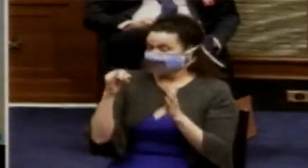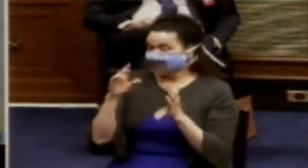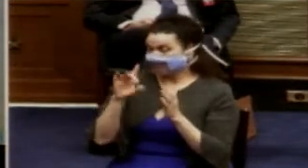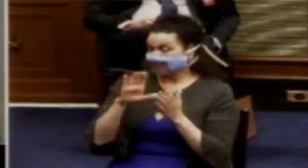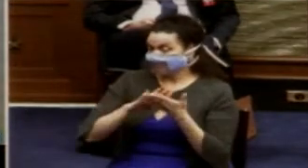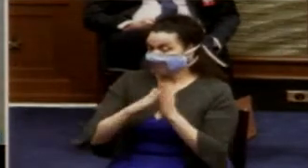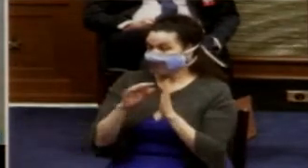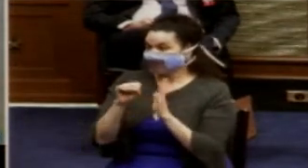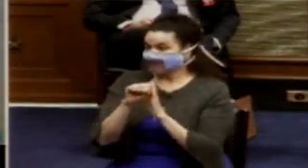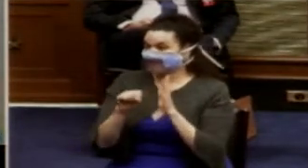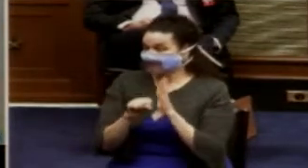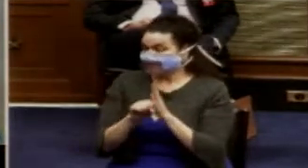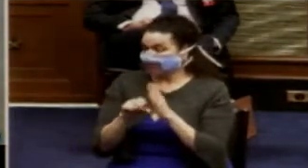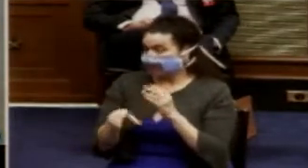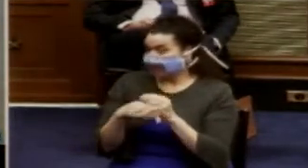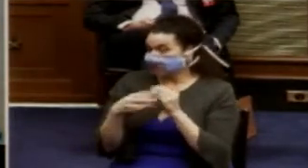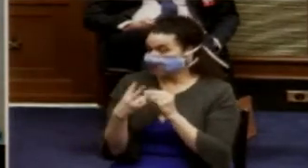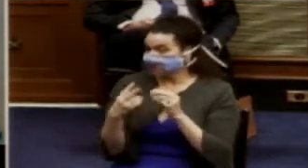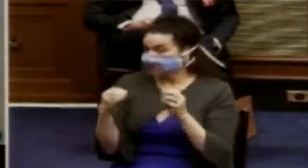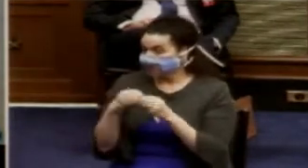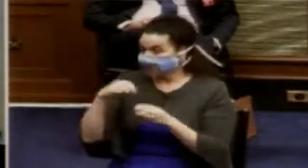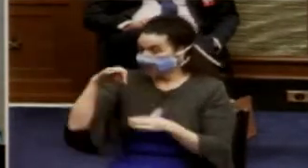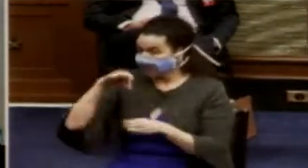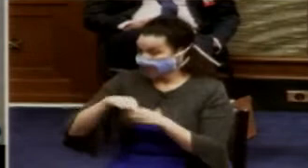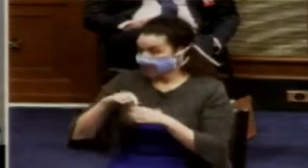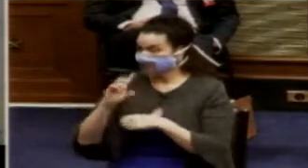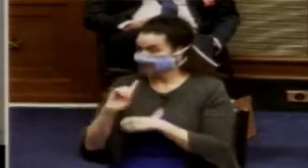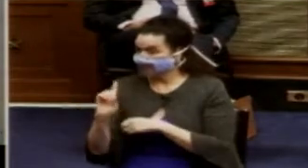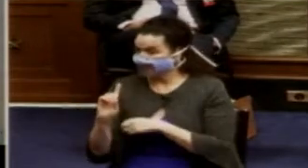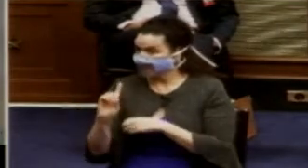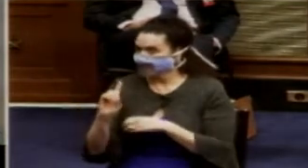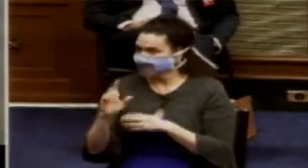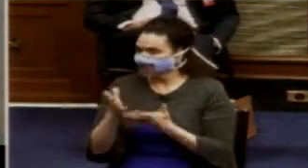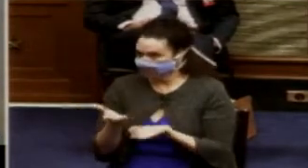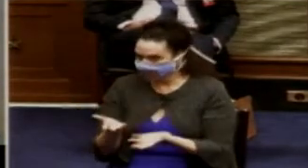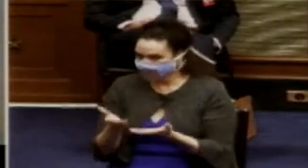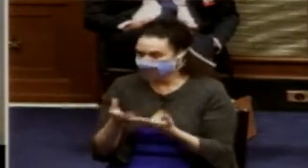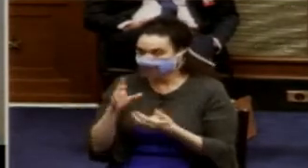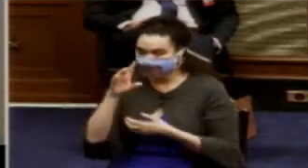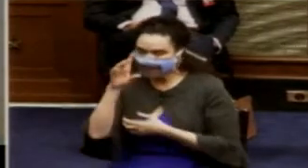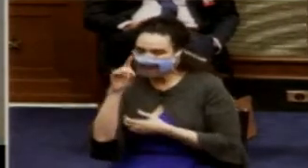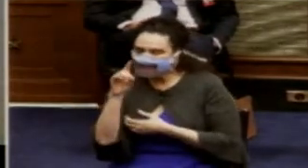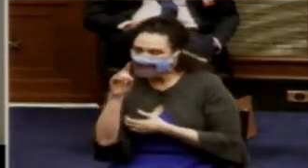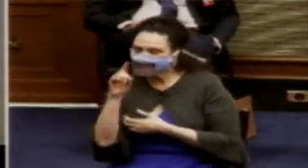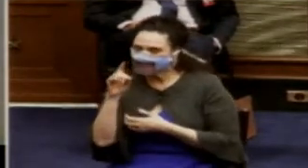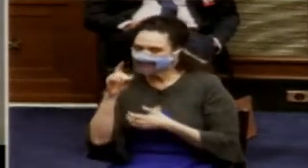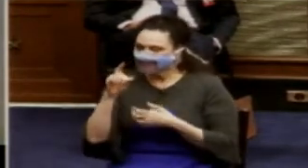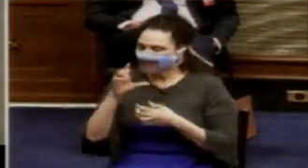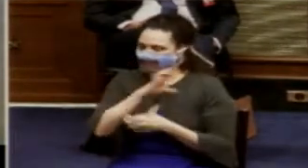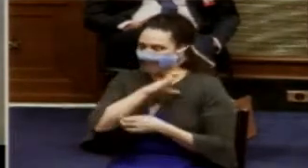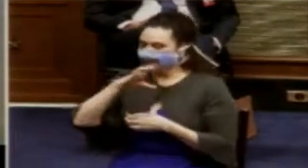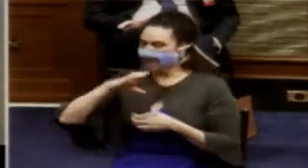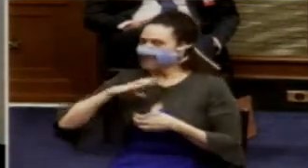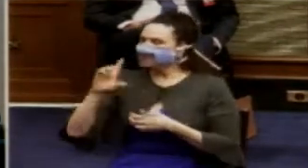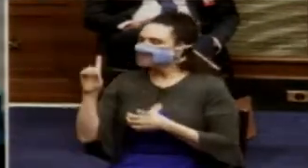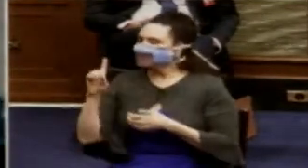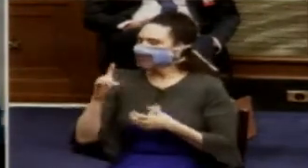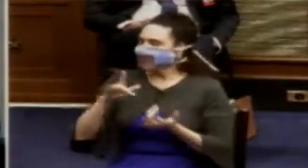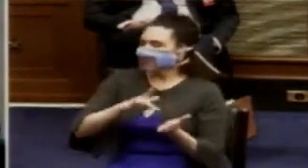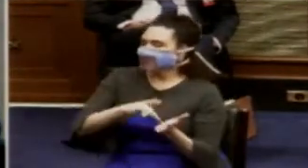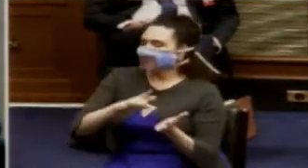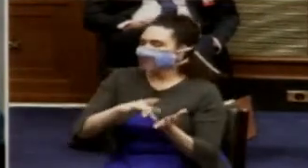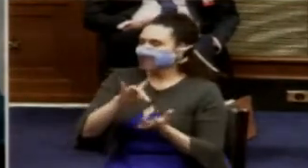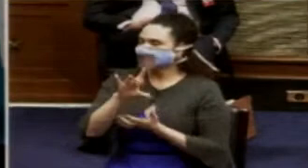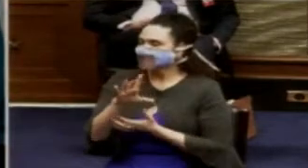by attempting to make D.C. a state. D.C. is a pawn being used by congressional Democrats to gain